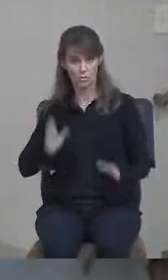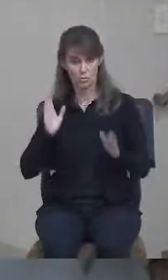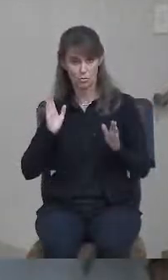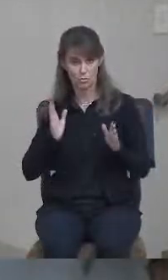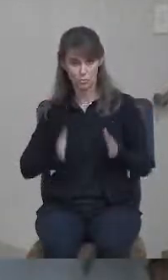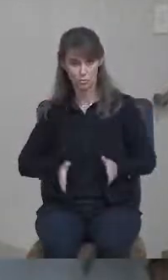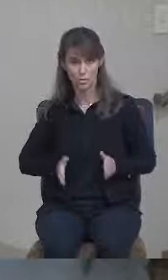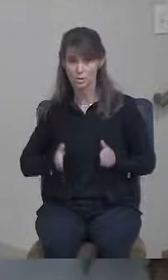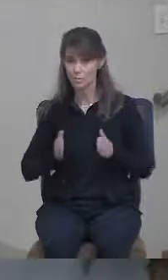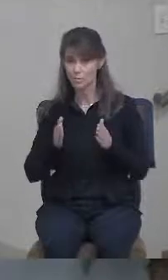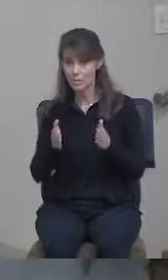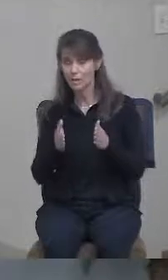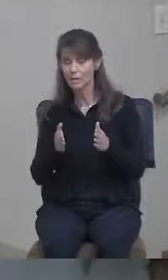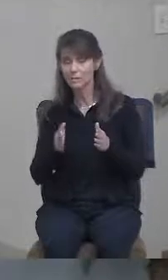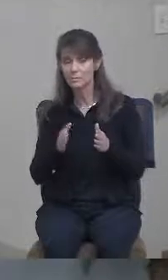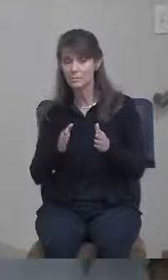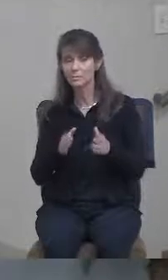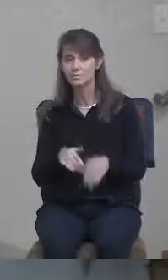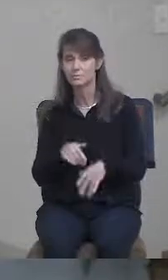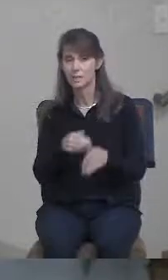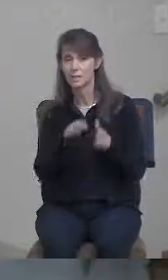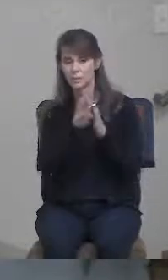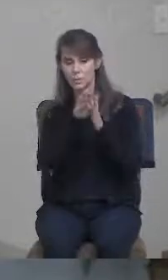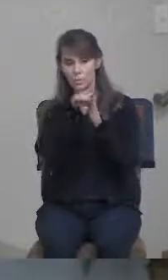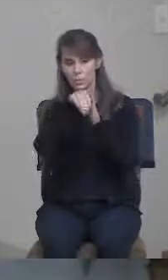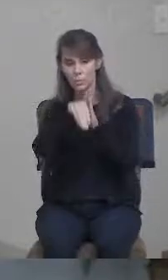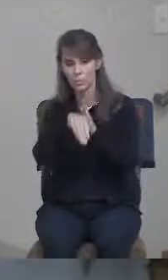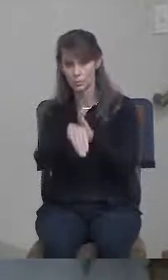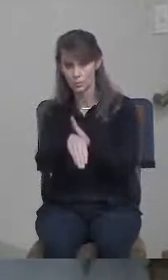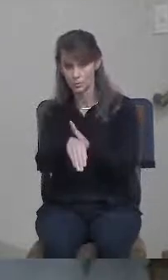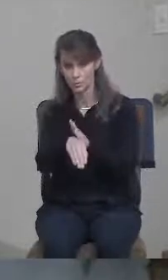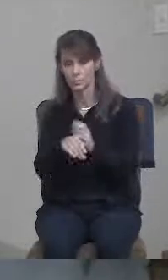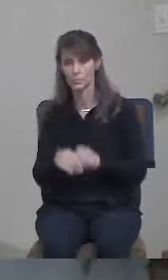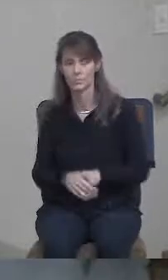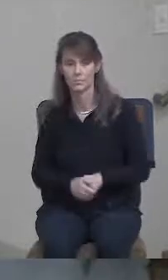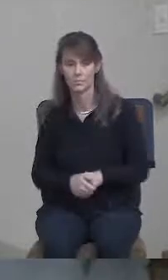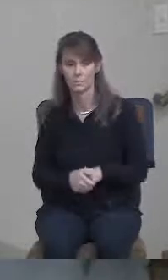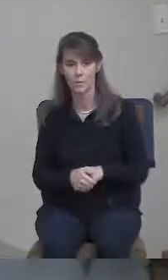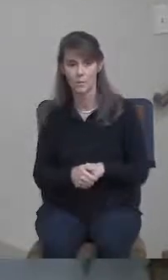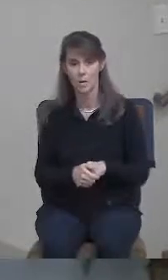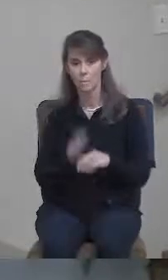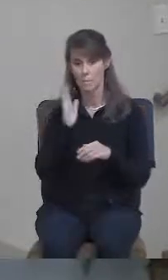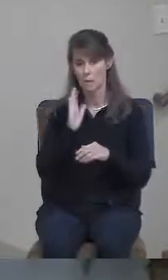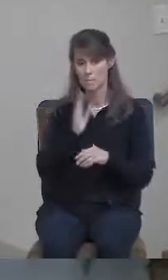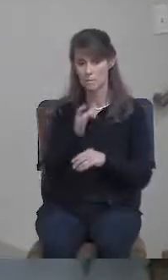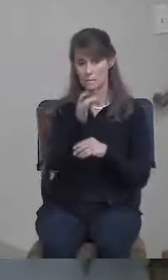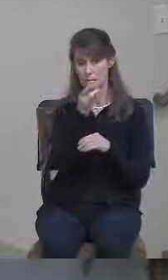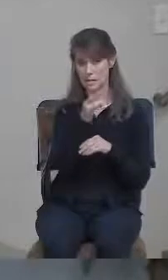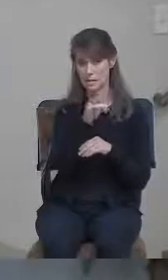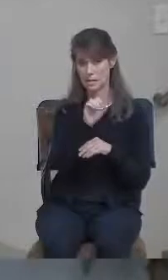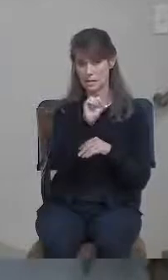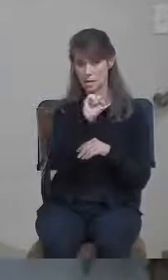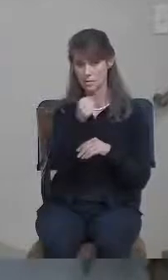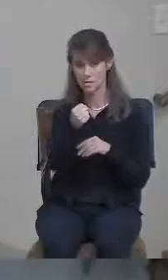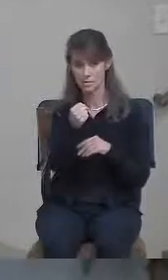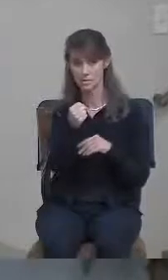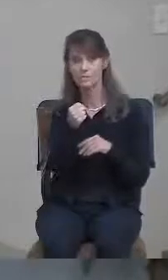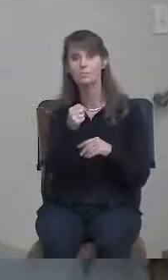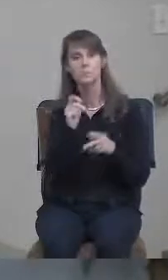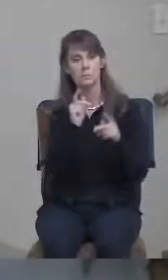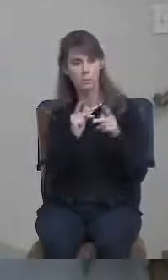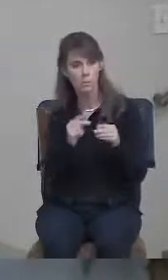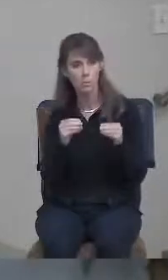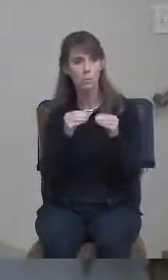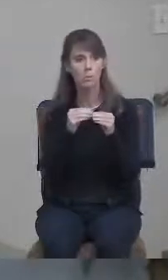time frame that we will be talking about, though, there was a lot of religious fervor in the 1800s, and a time where people had more time